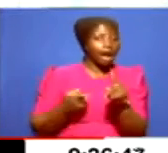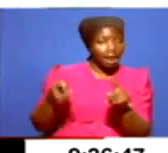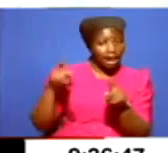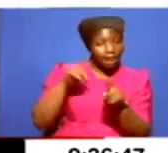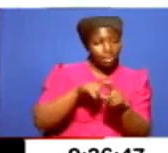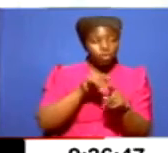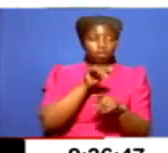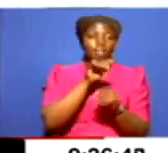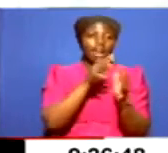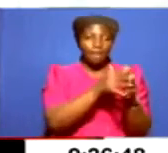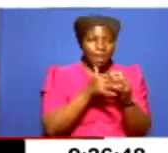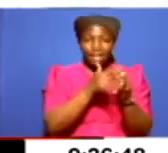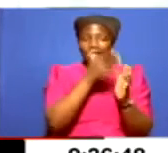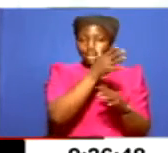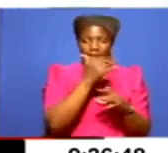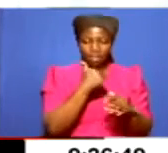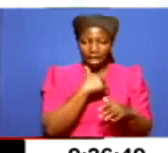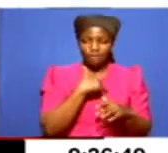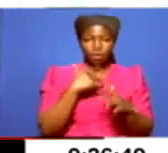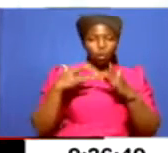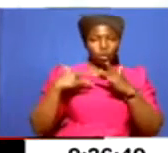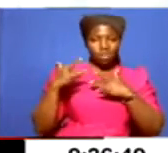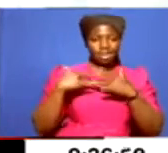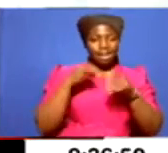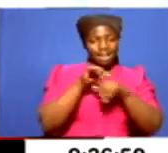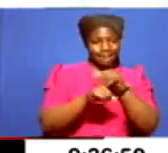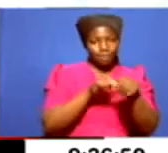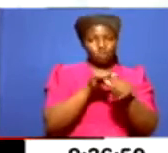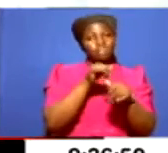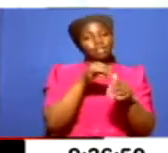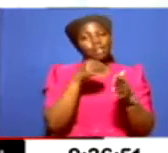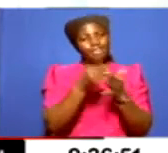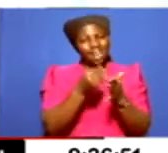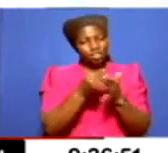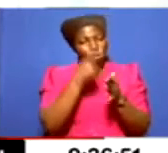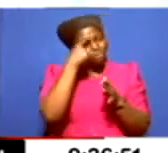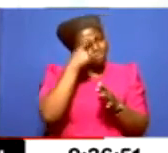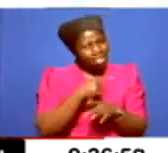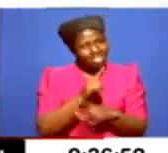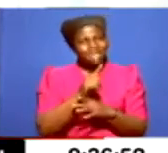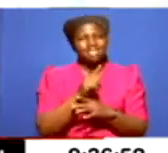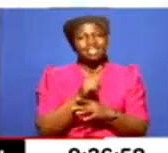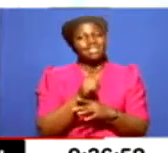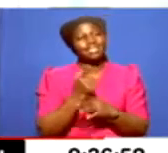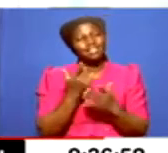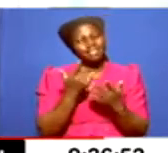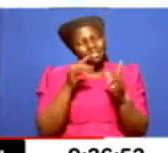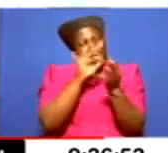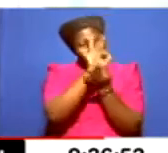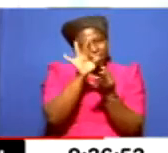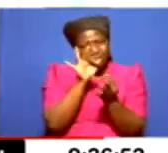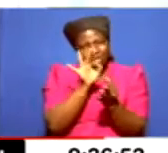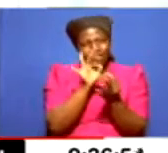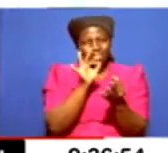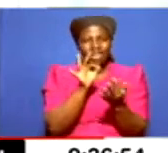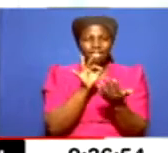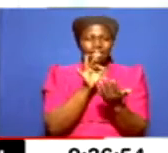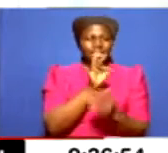concerns about the fiscal policy or stance of fiscal policies, and in particular